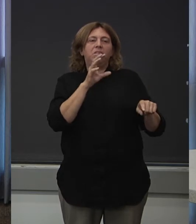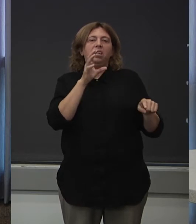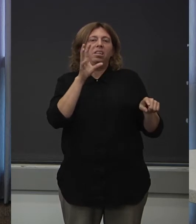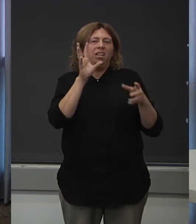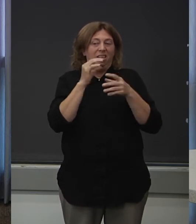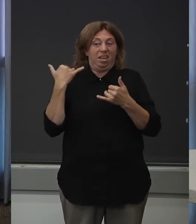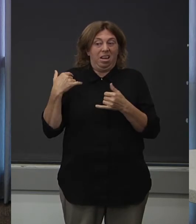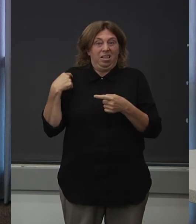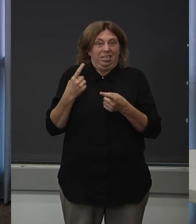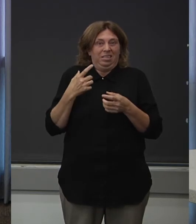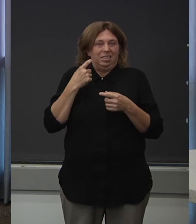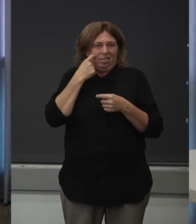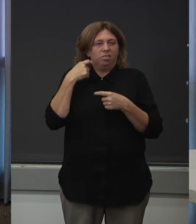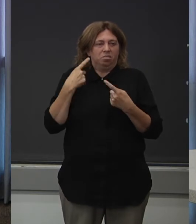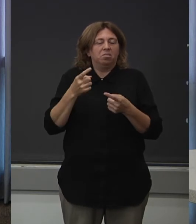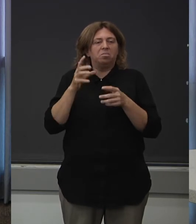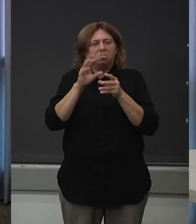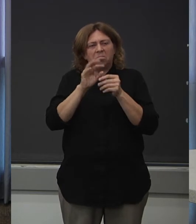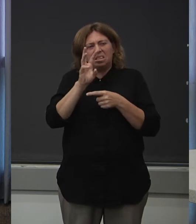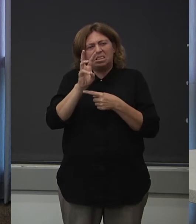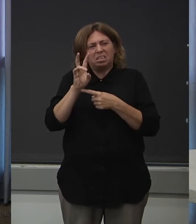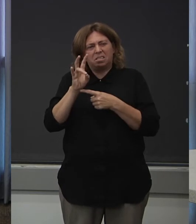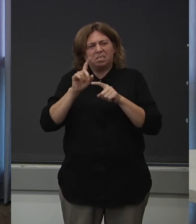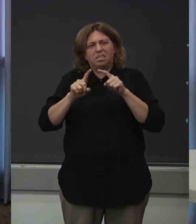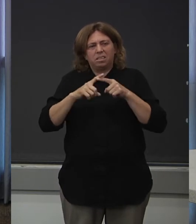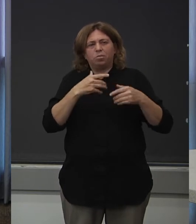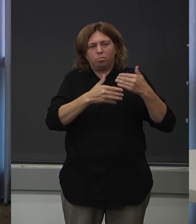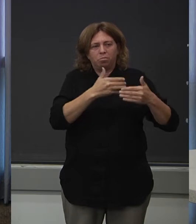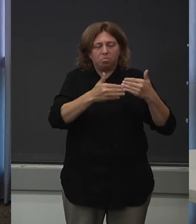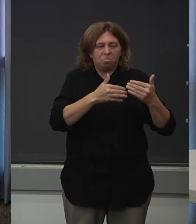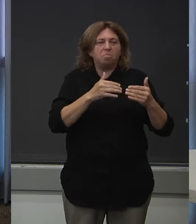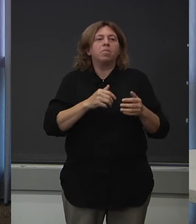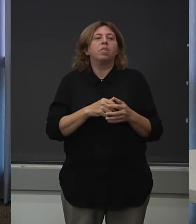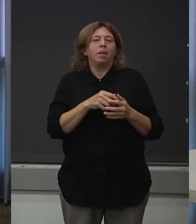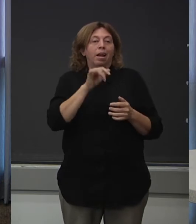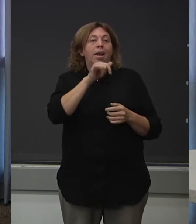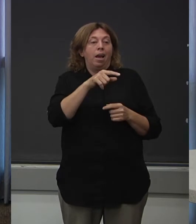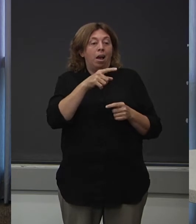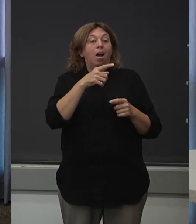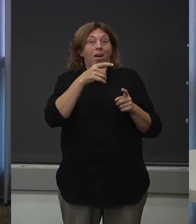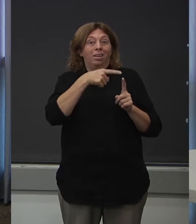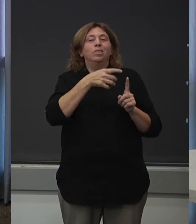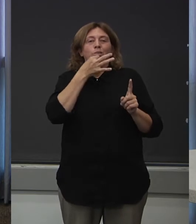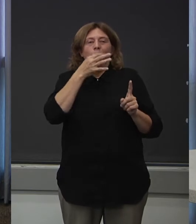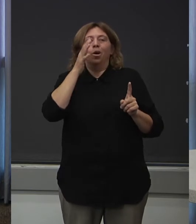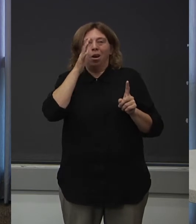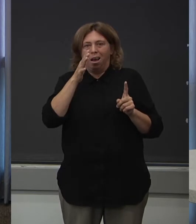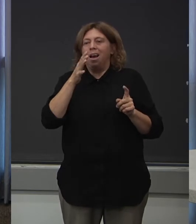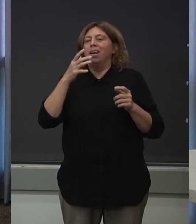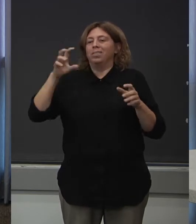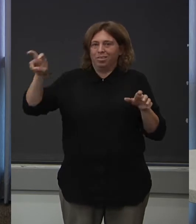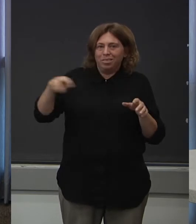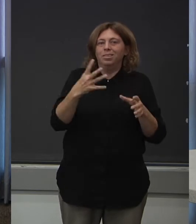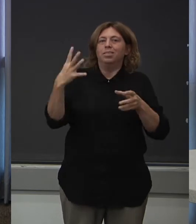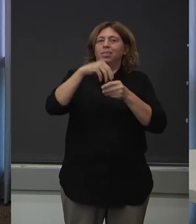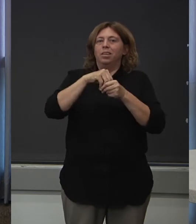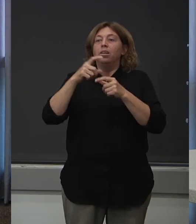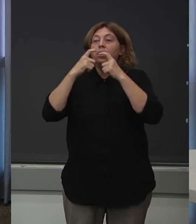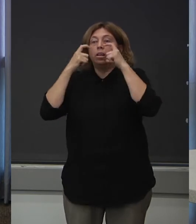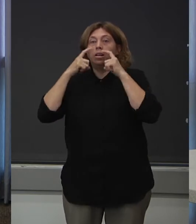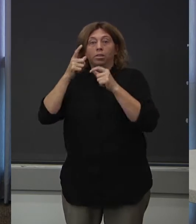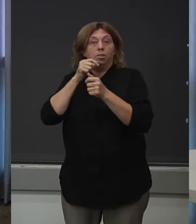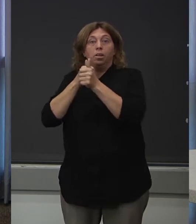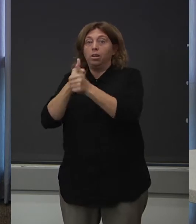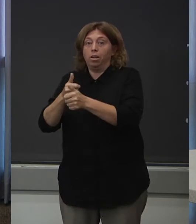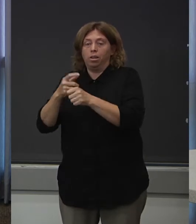shortly that are likely to include violations related to facial covering. It's important to recognize that although